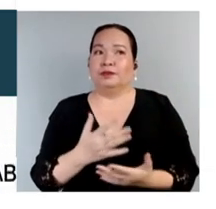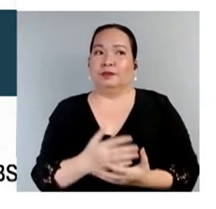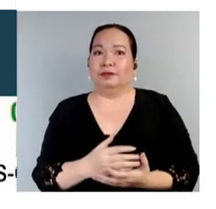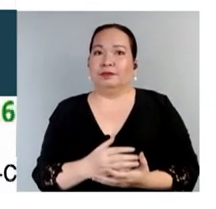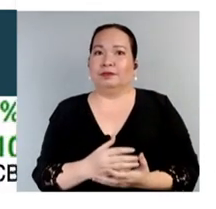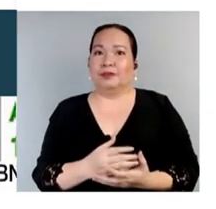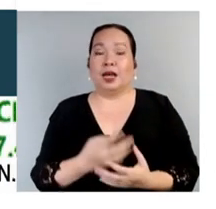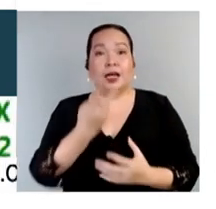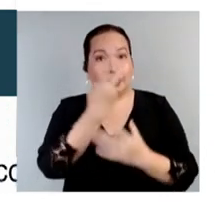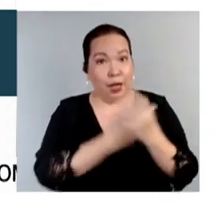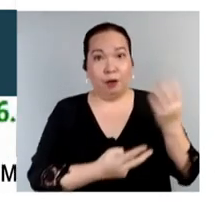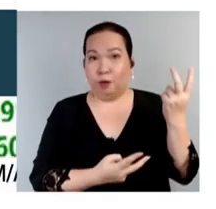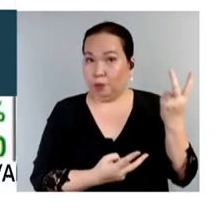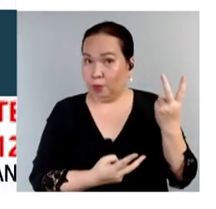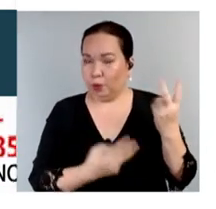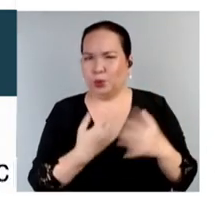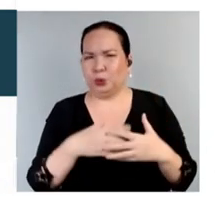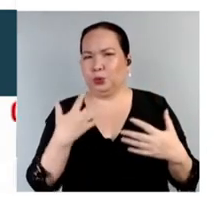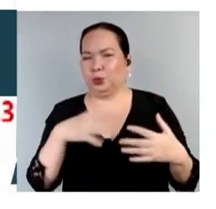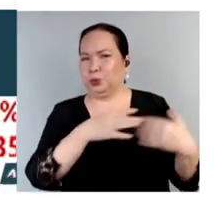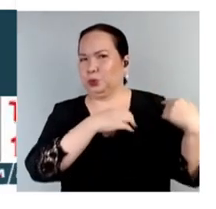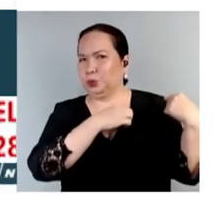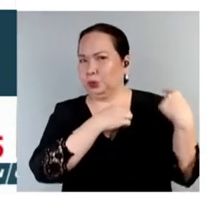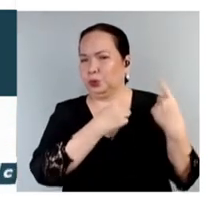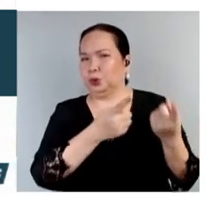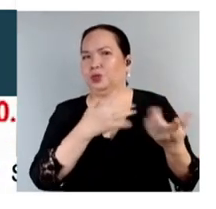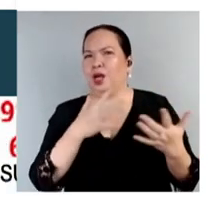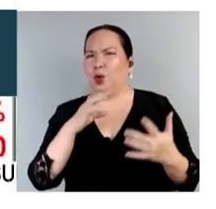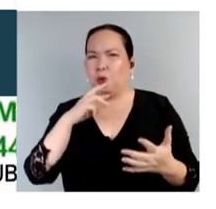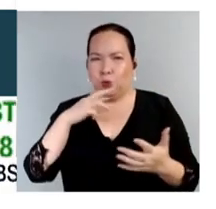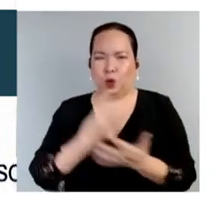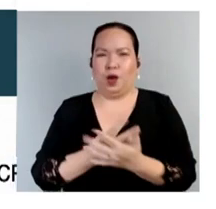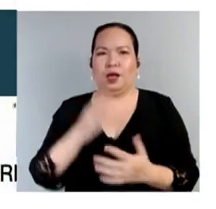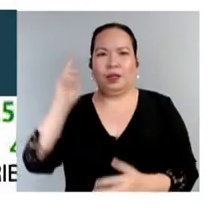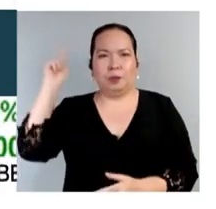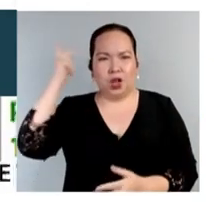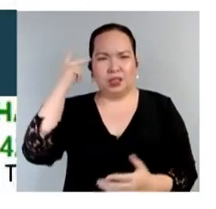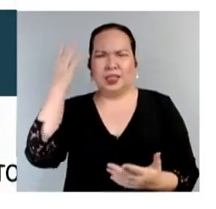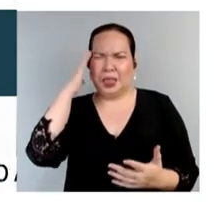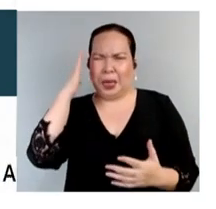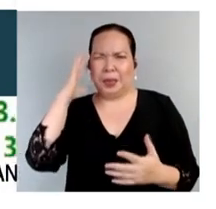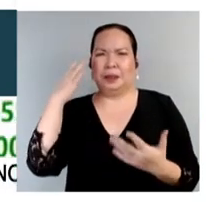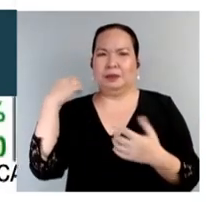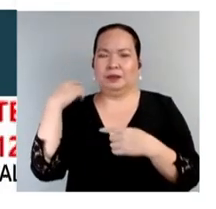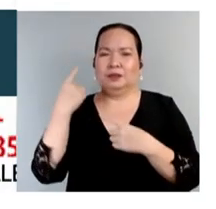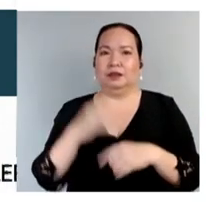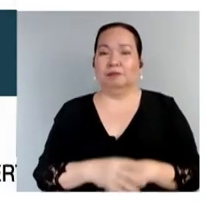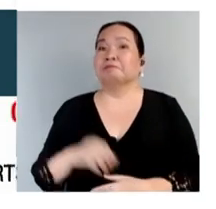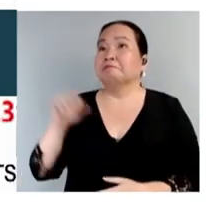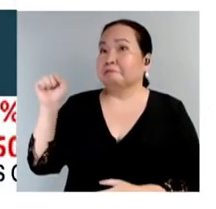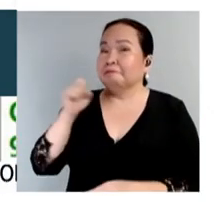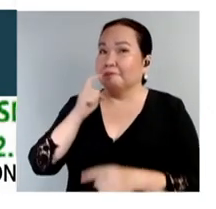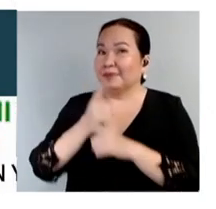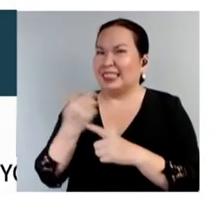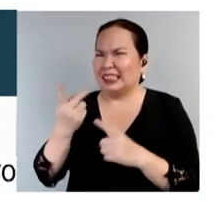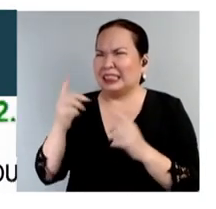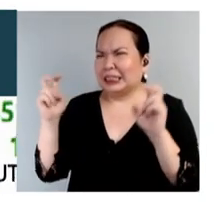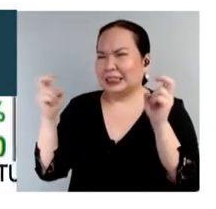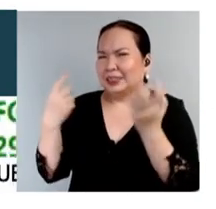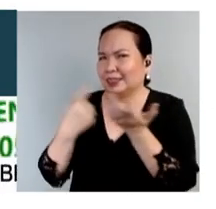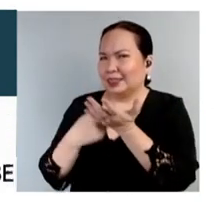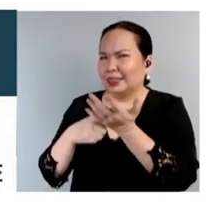veteran politicians in the first place. Yeah, and later on, we're going to talk about some of those issues because you really don't have